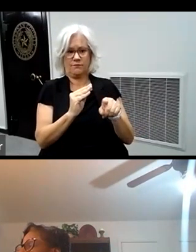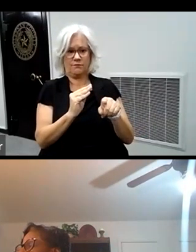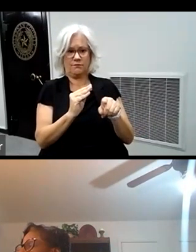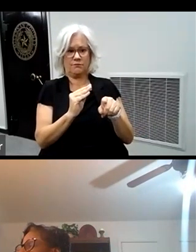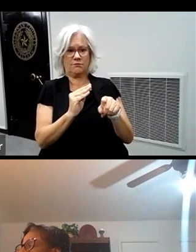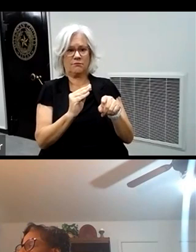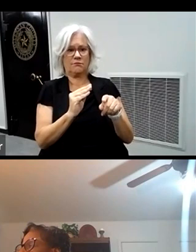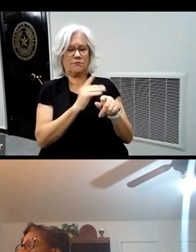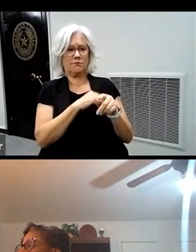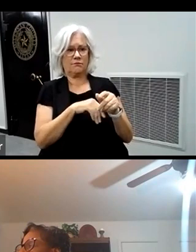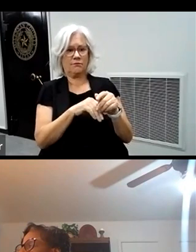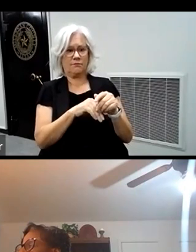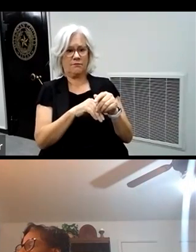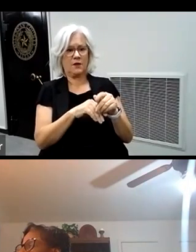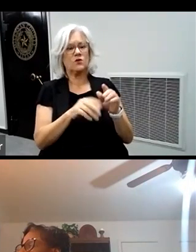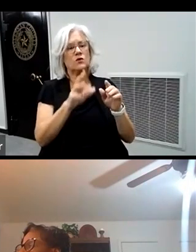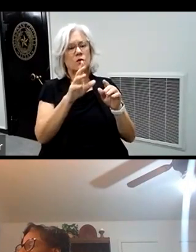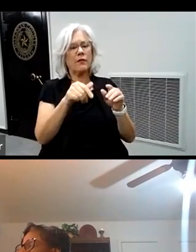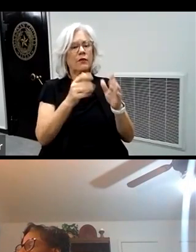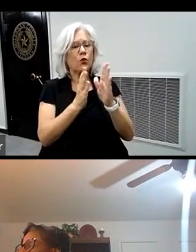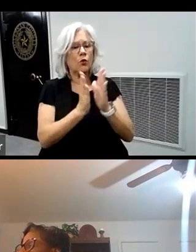system.